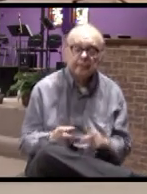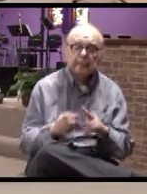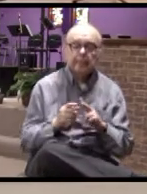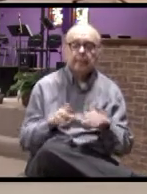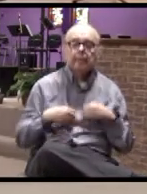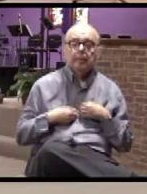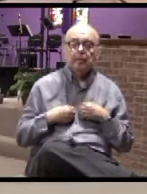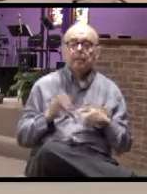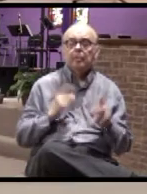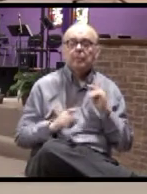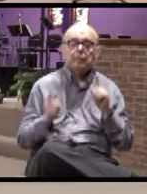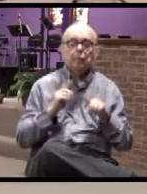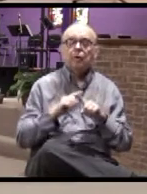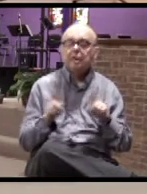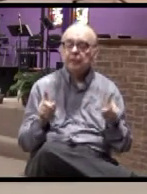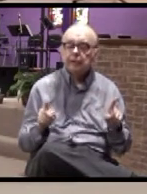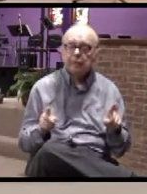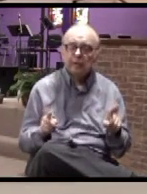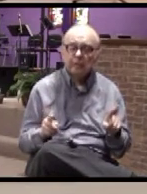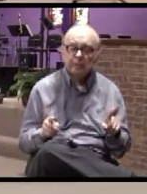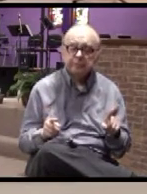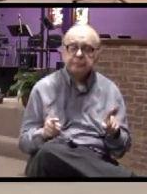Accepting people who are different.